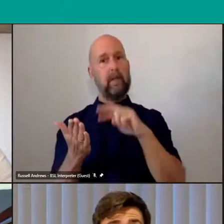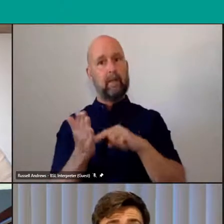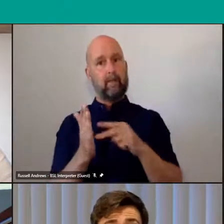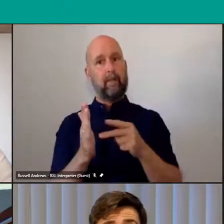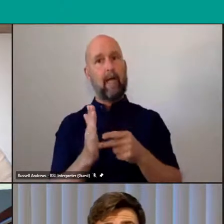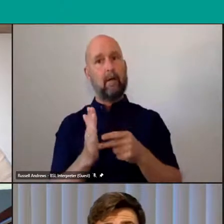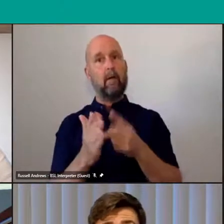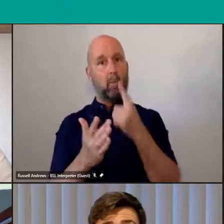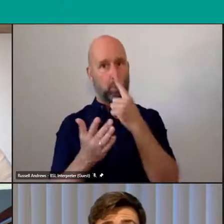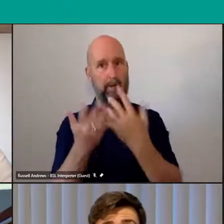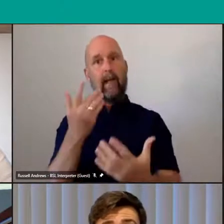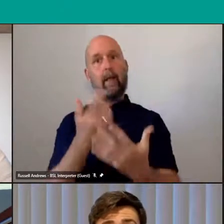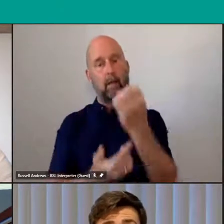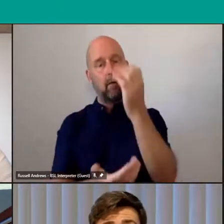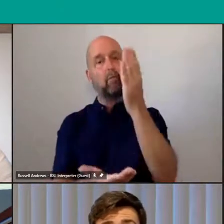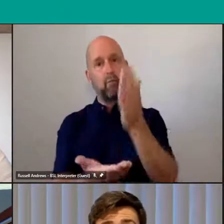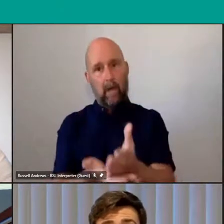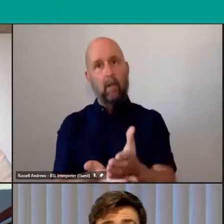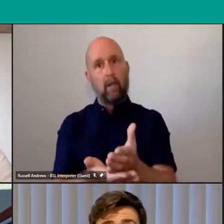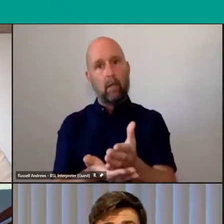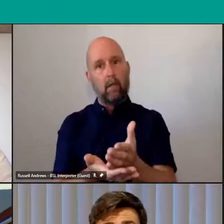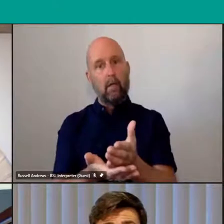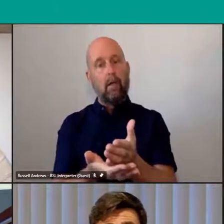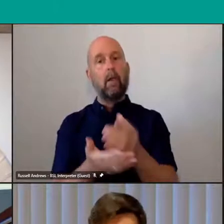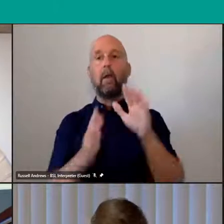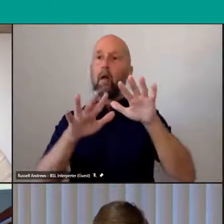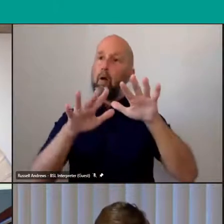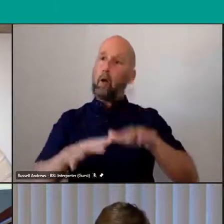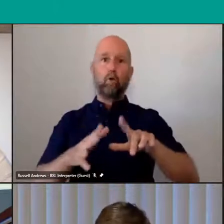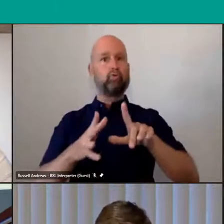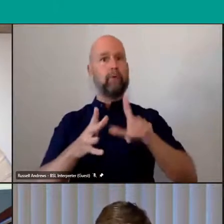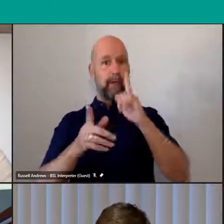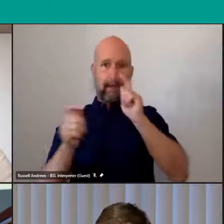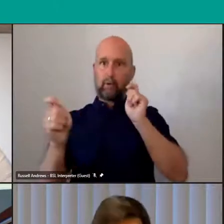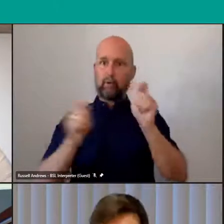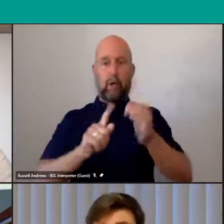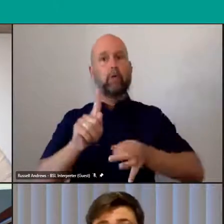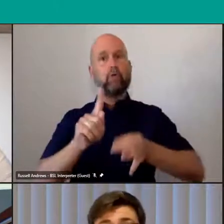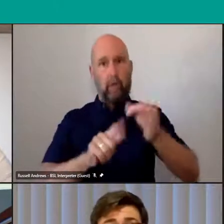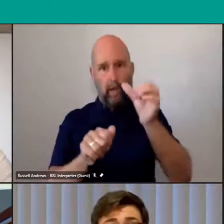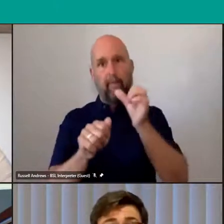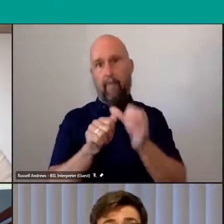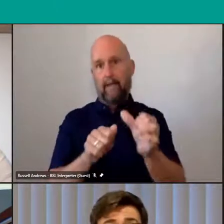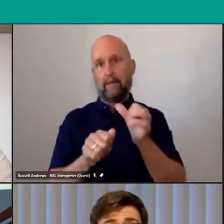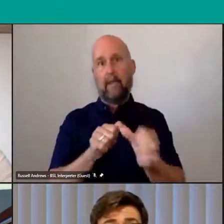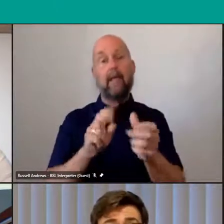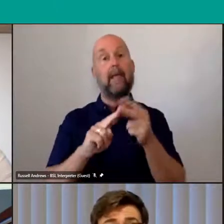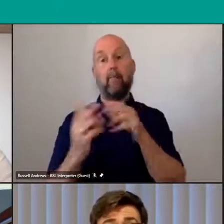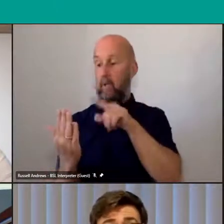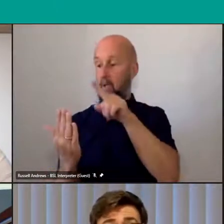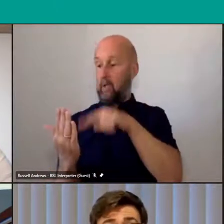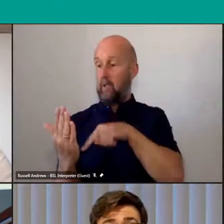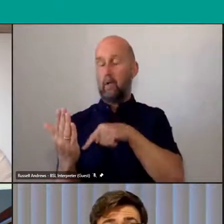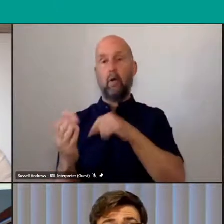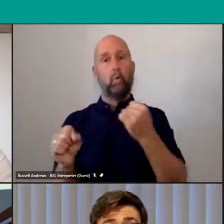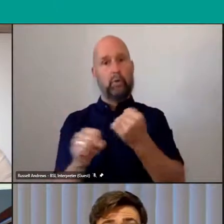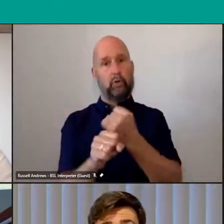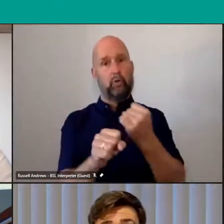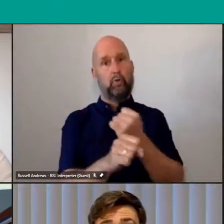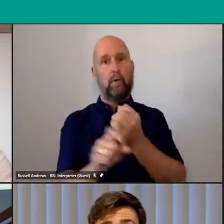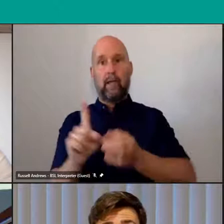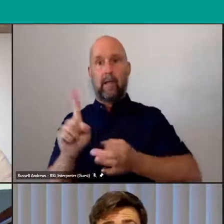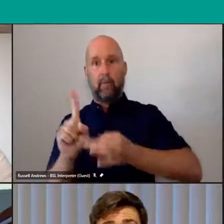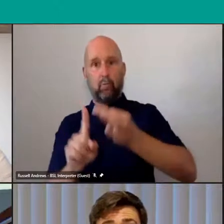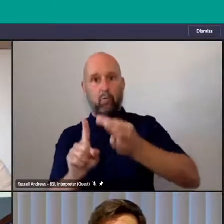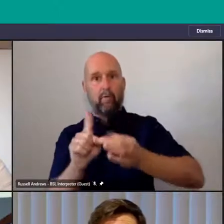real and it can change this country for the better if we do the things that you are suggesting, improve people's